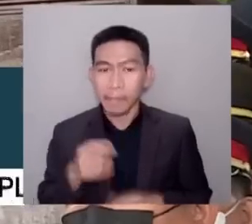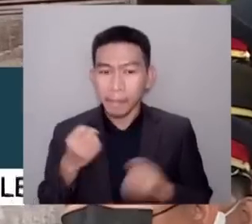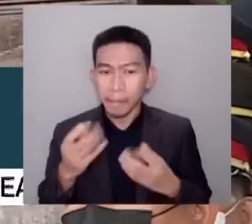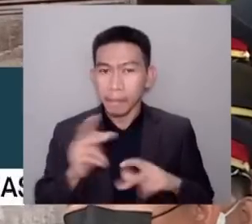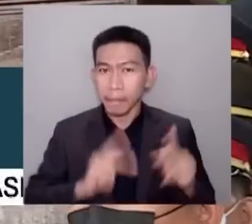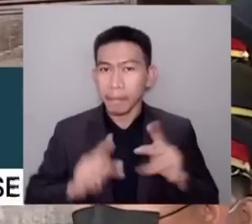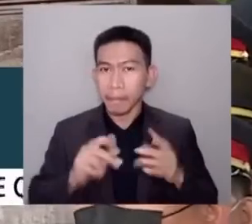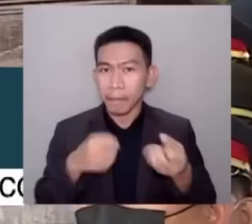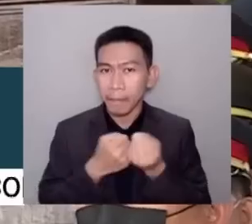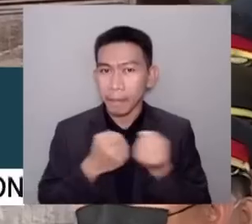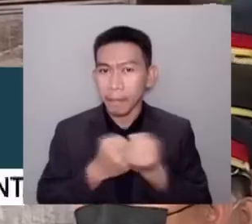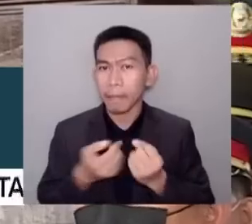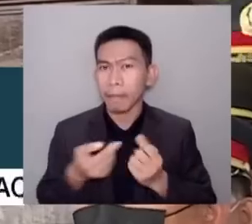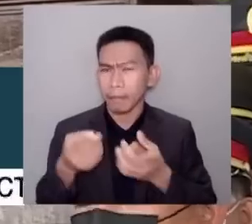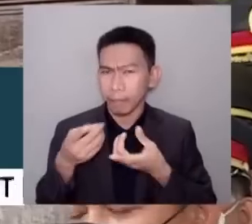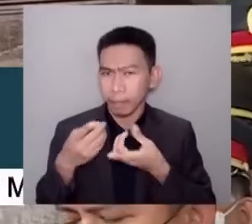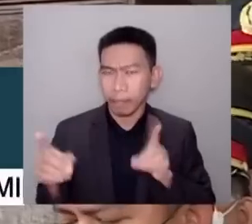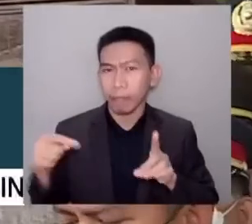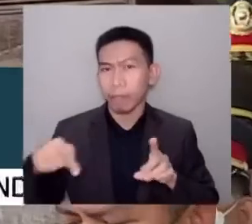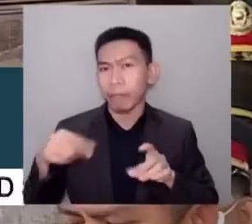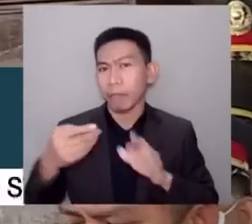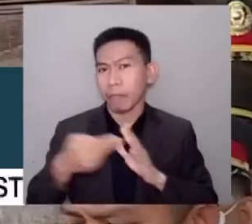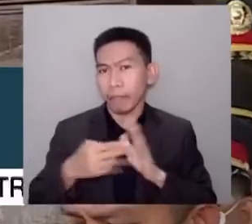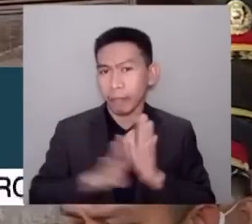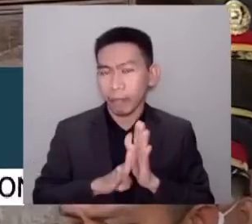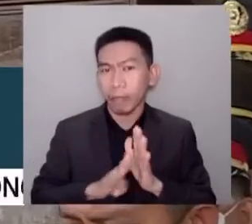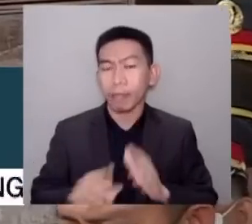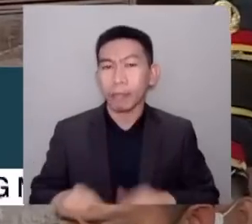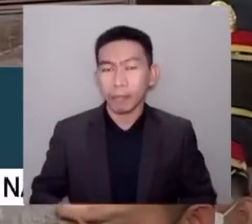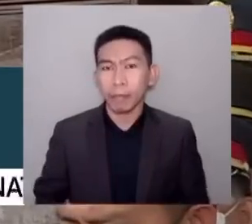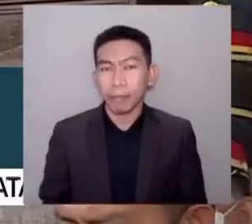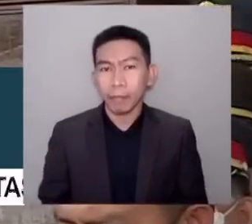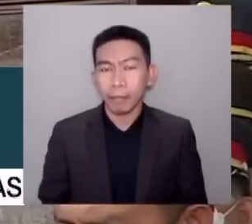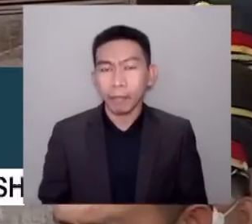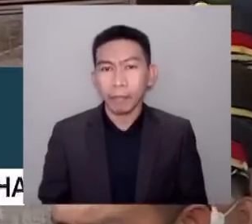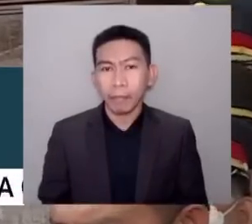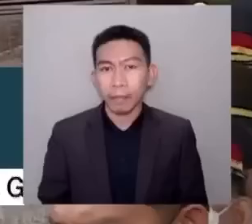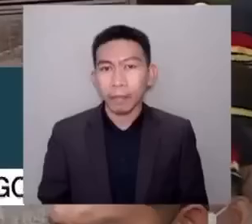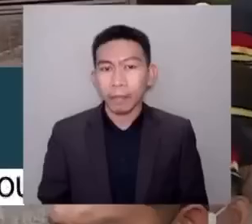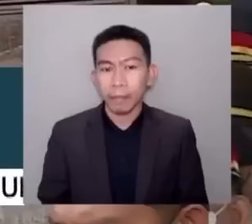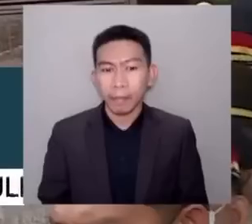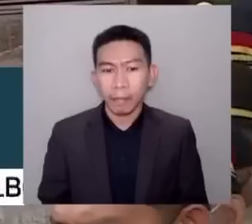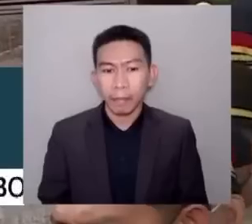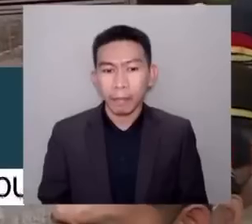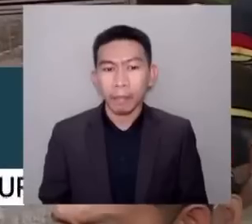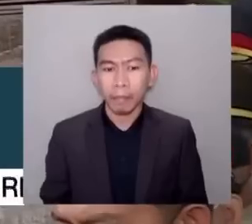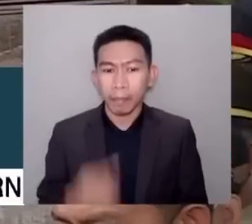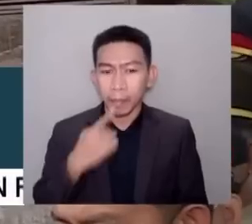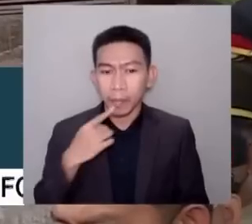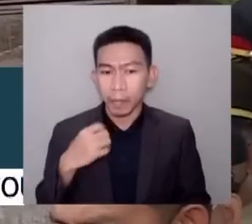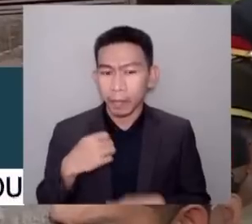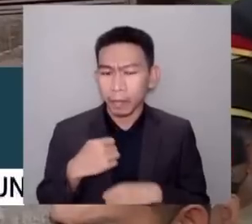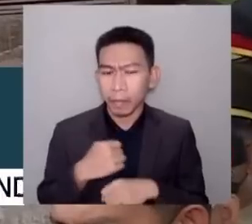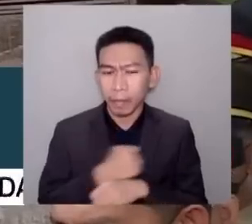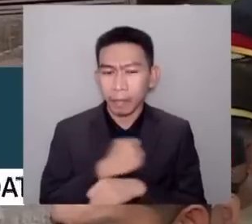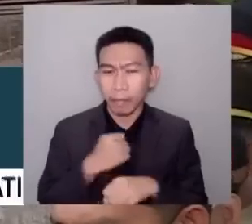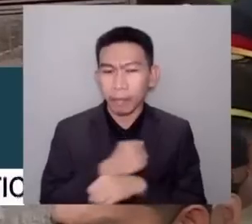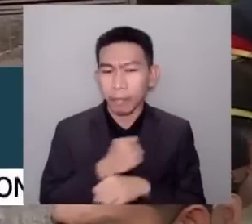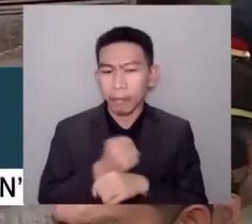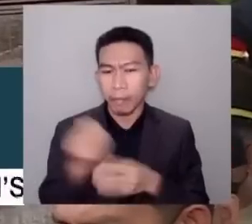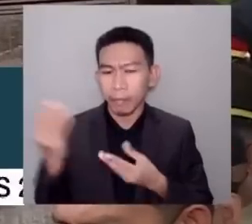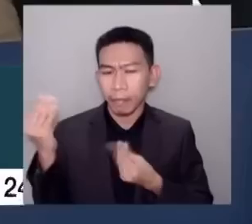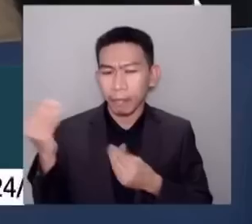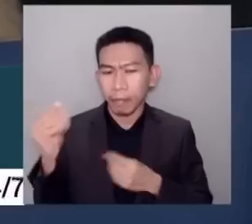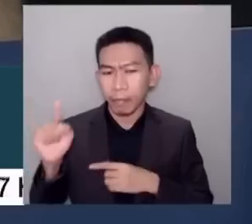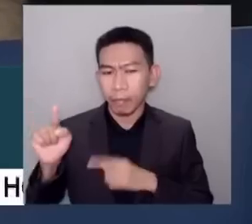also cited the 2017 Philippine Statistics Authority data stating that one in every four women are